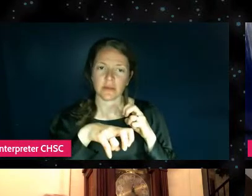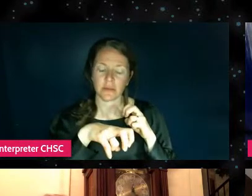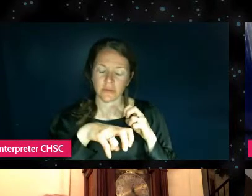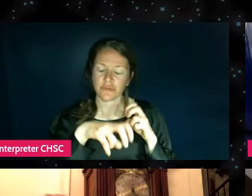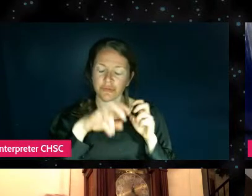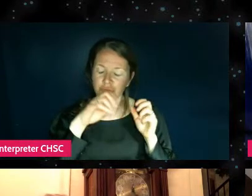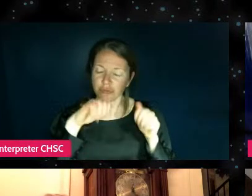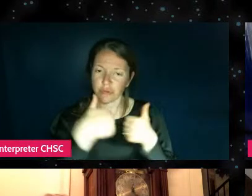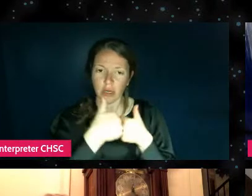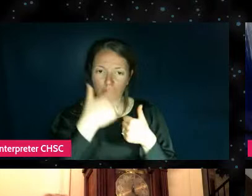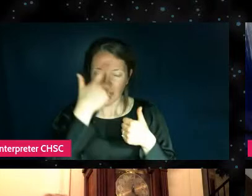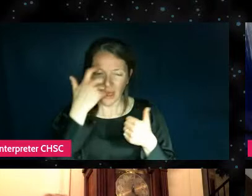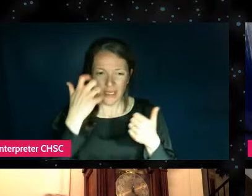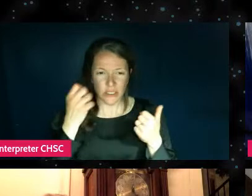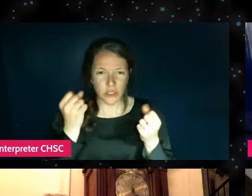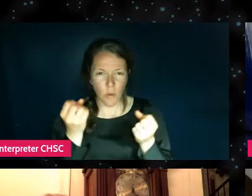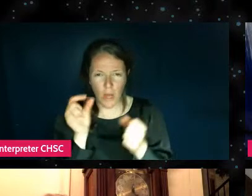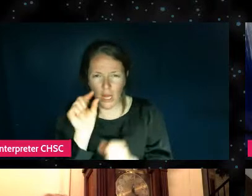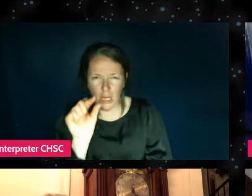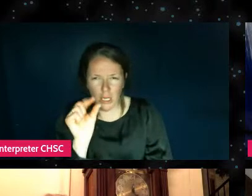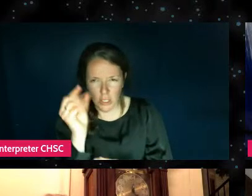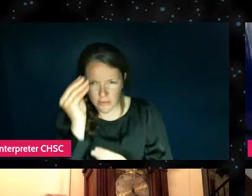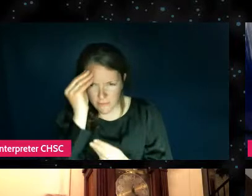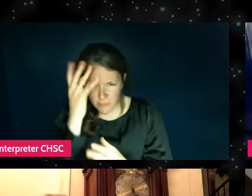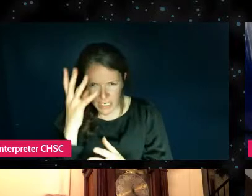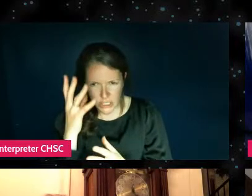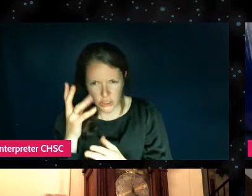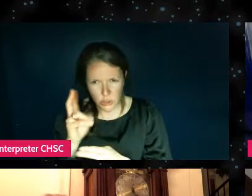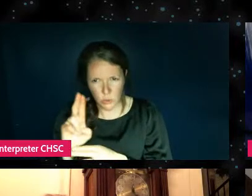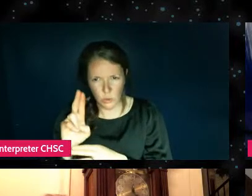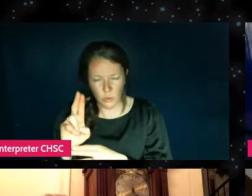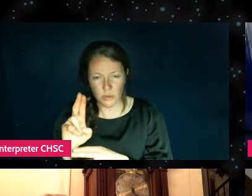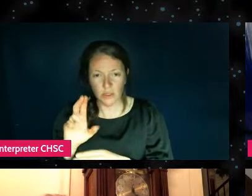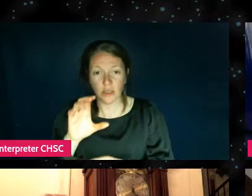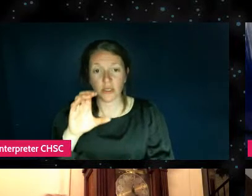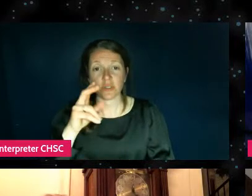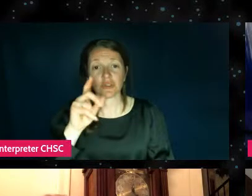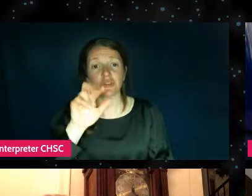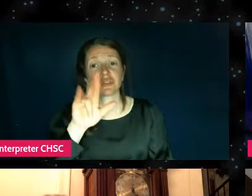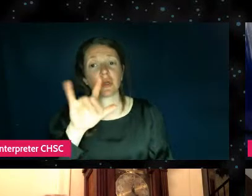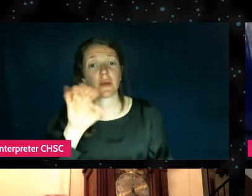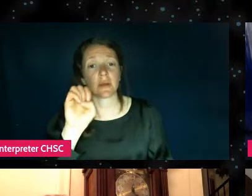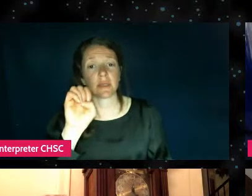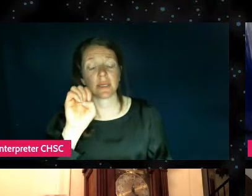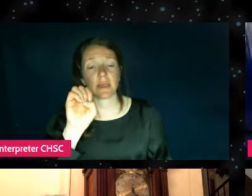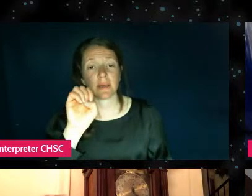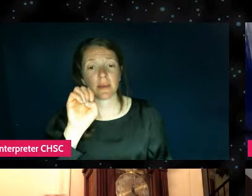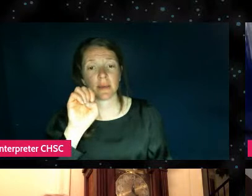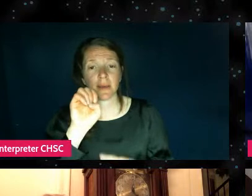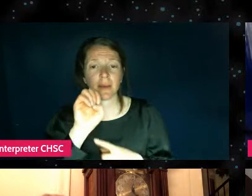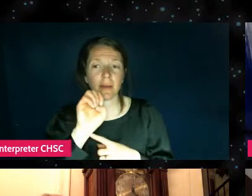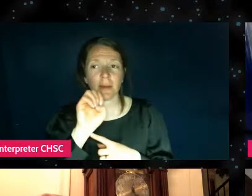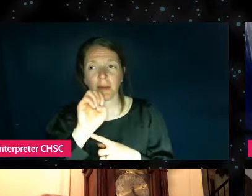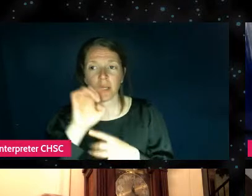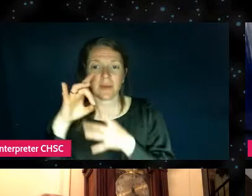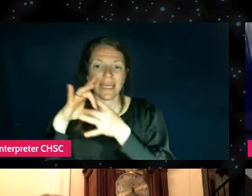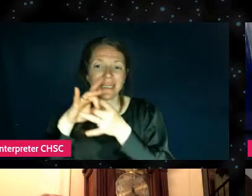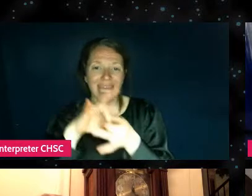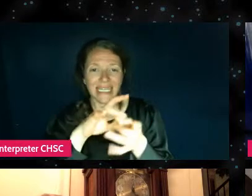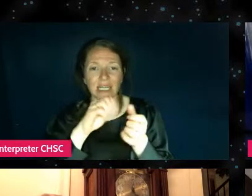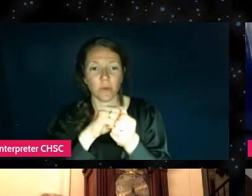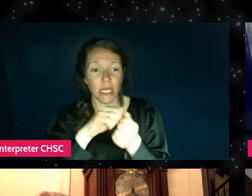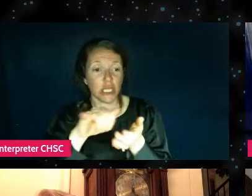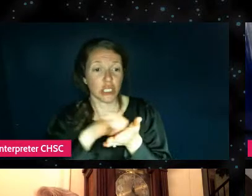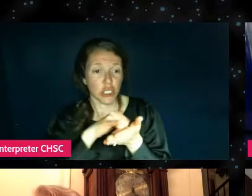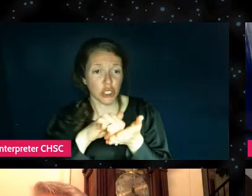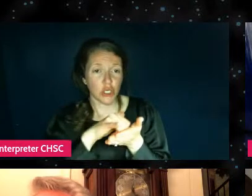little information to go off of. And Charlie, was sort of connected to the New York City